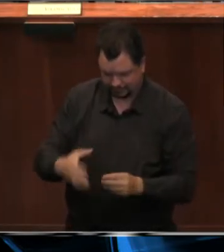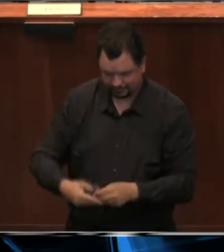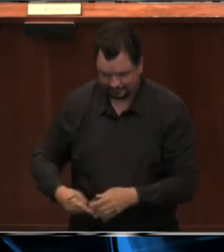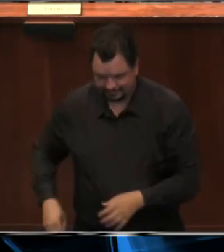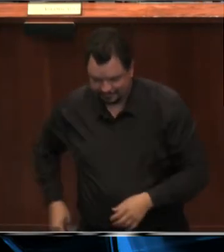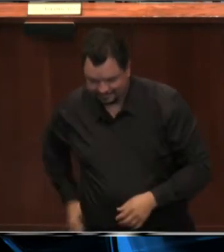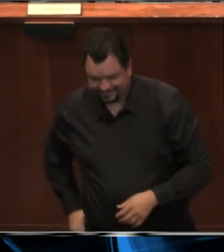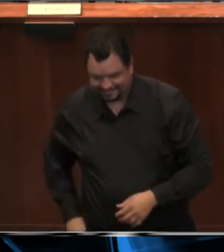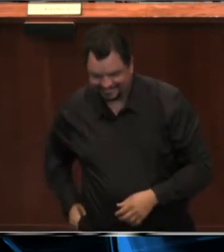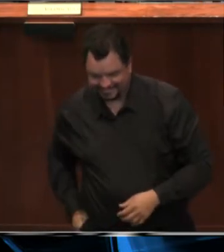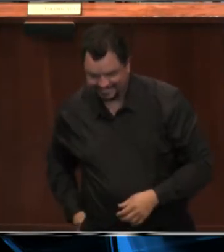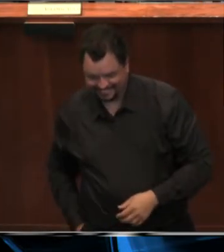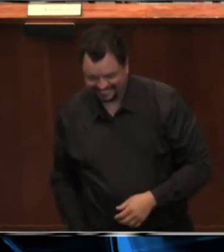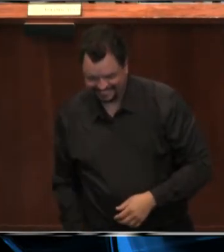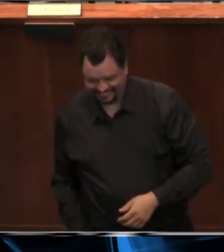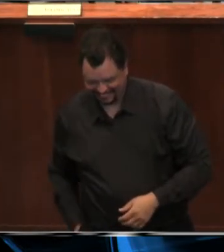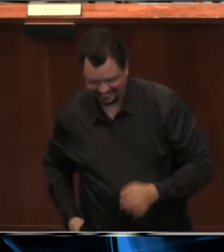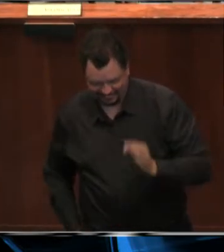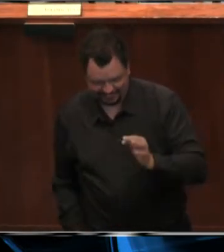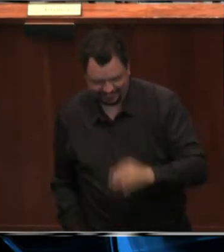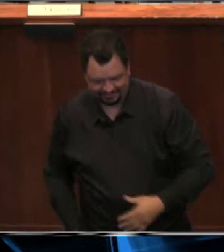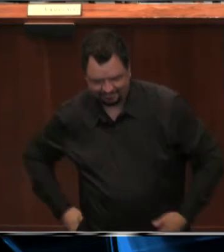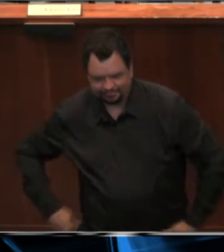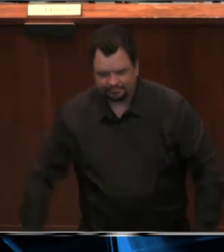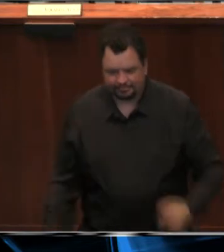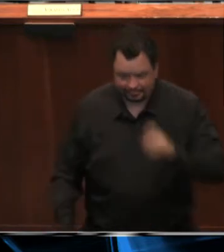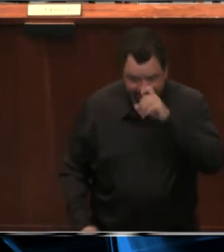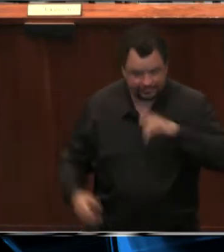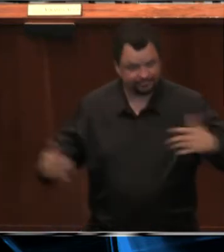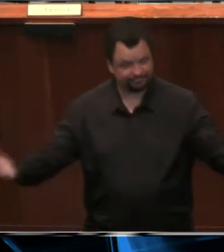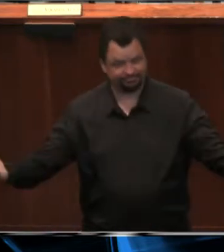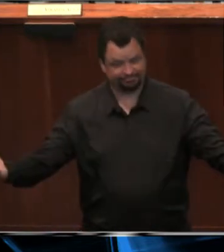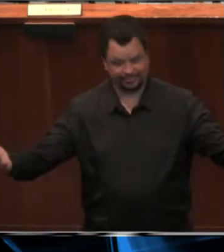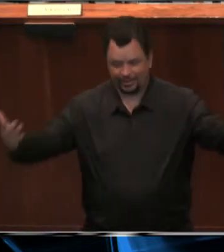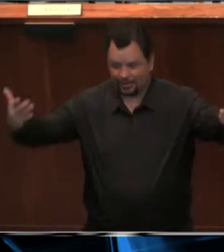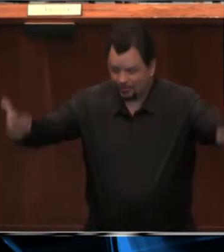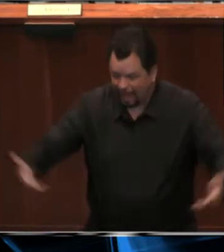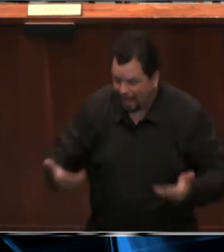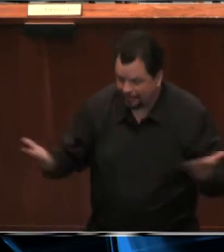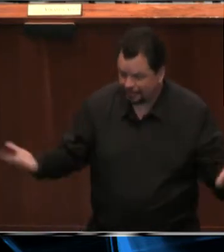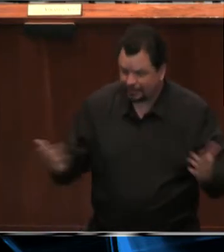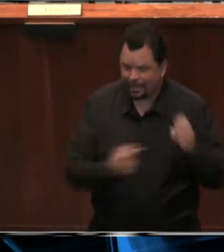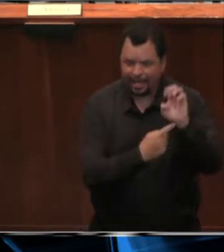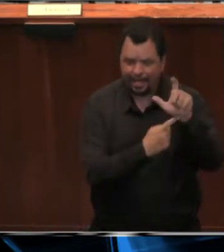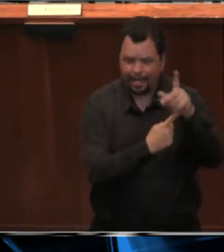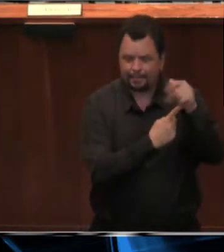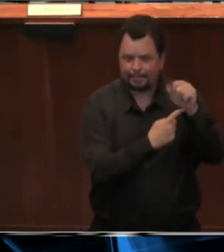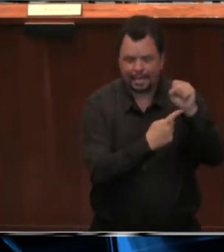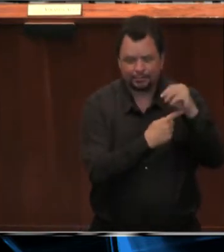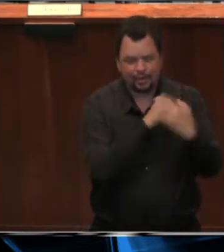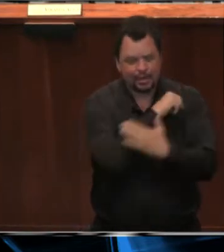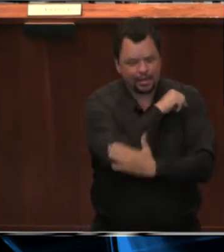July 22nd, 2020 meeting of the El Paso County Board of Health. And